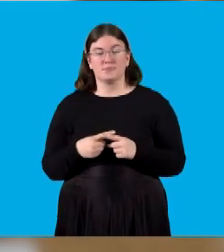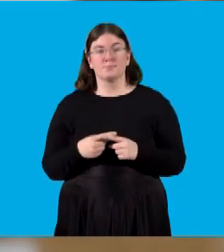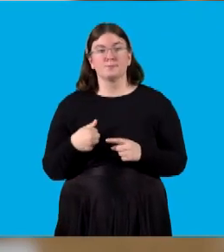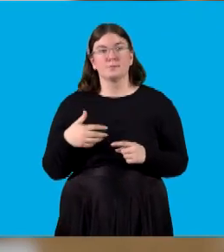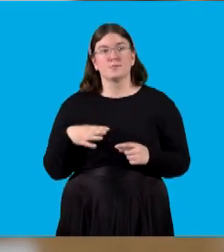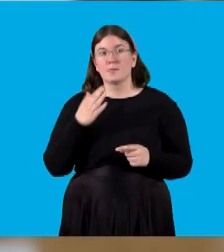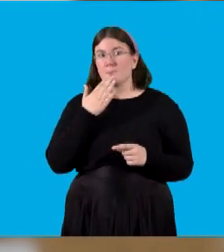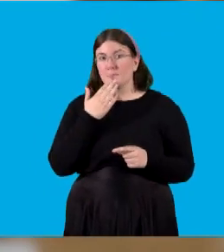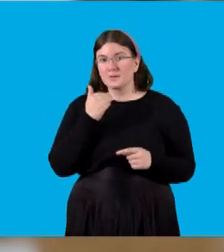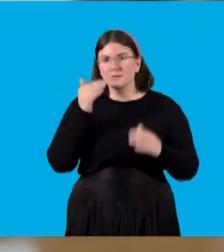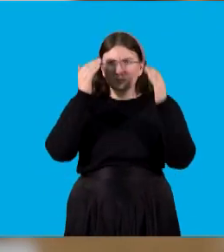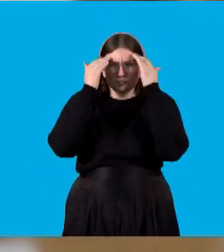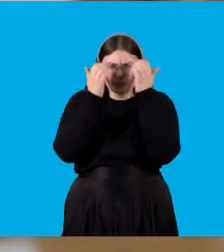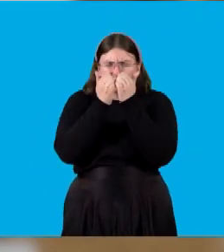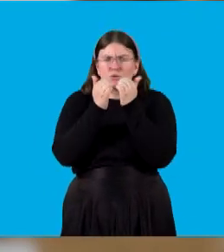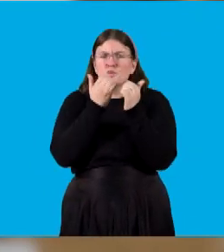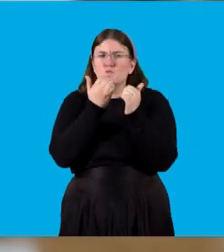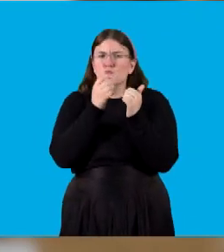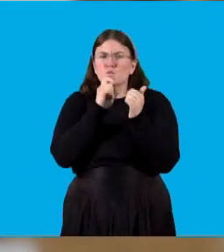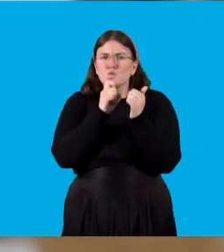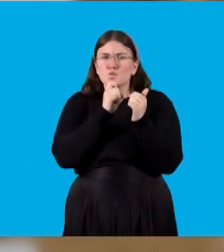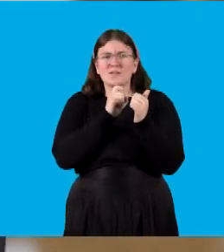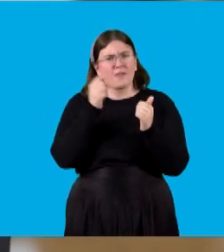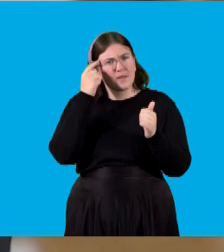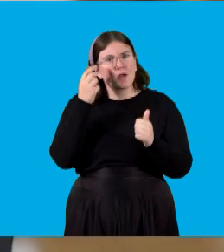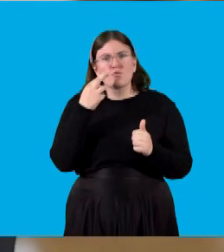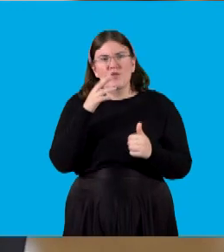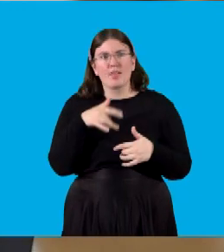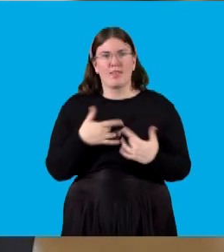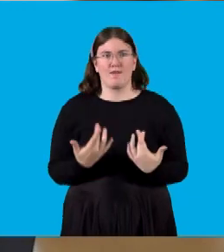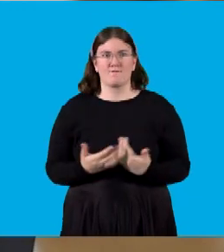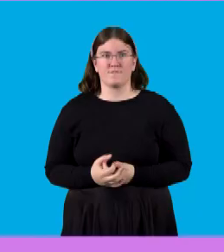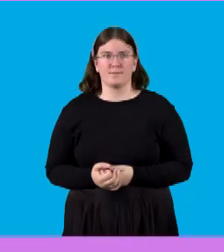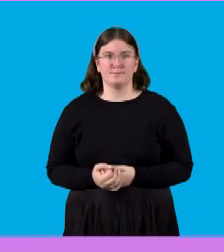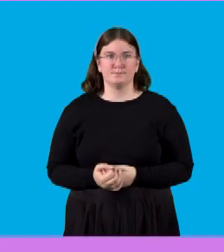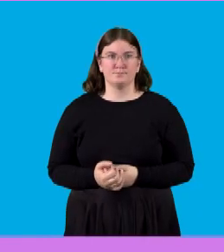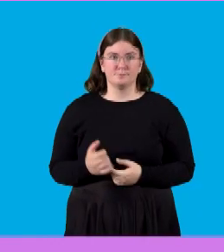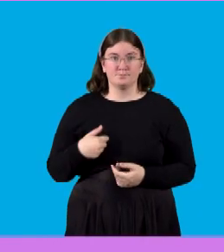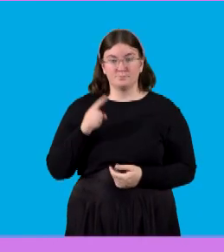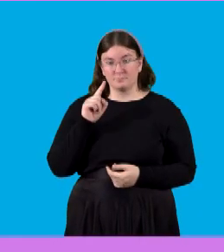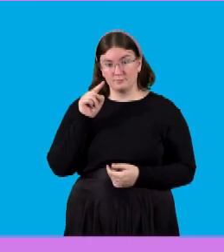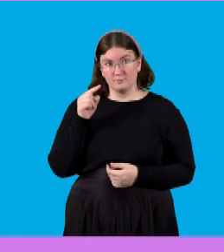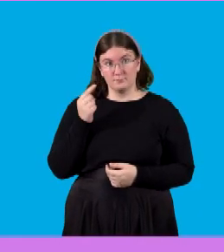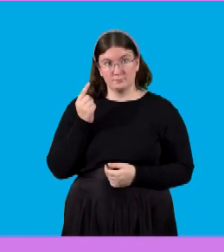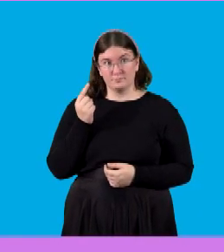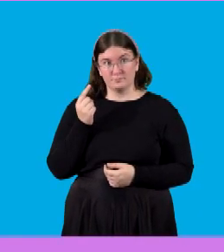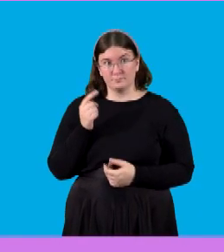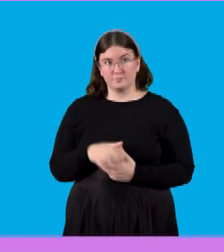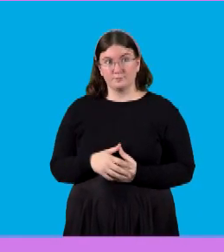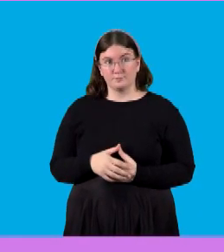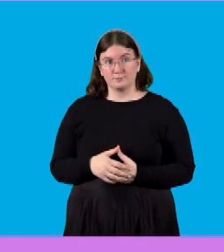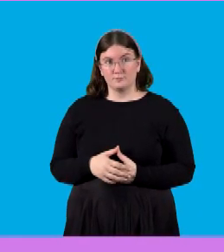when we do this, to use your common sense and think in terms of real life. So therefore, I'll take the